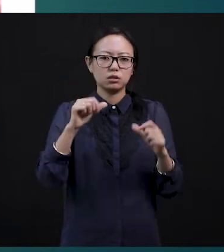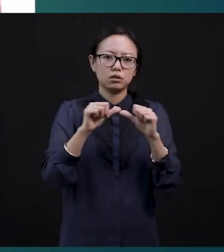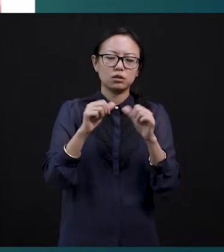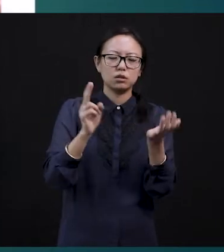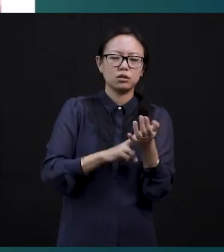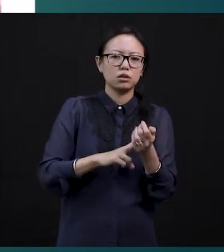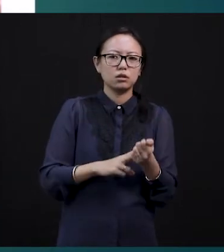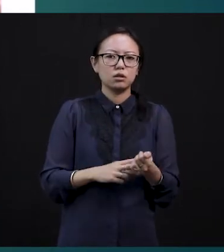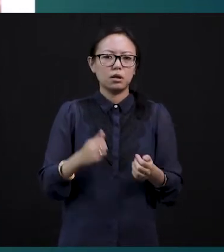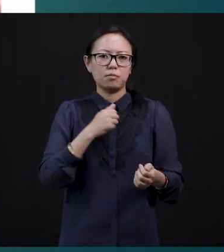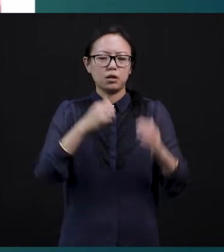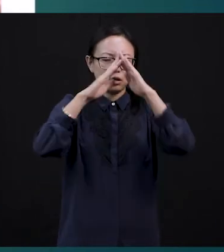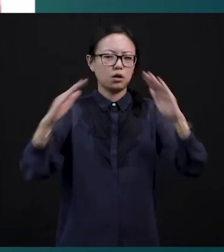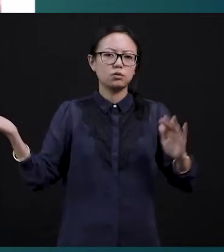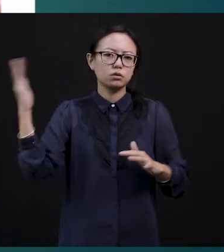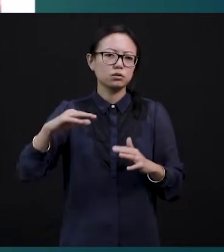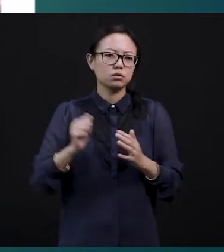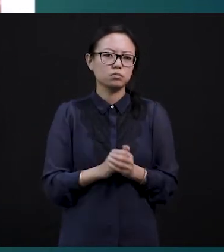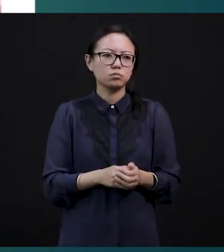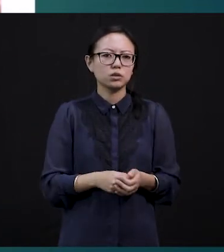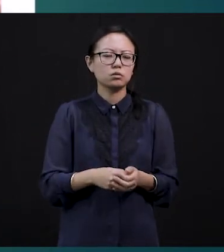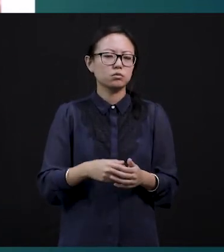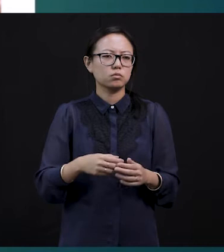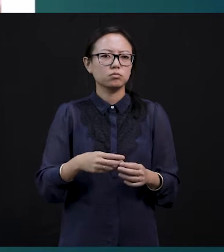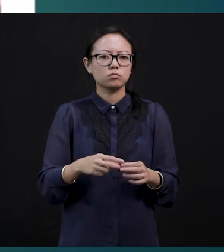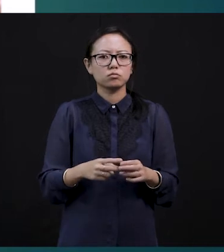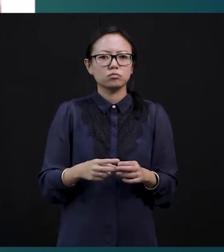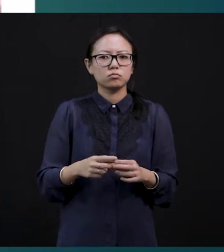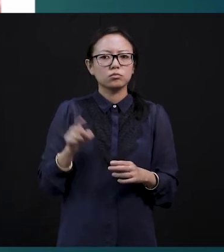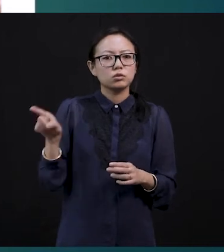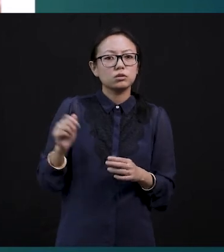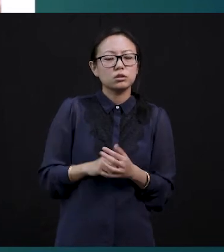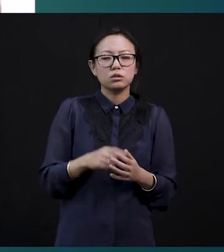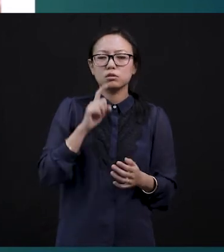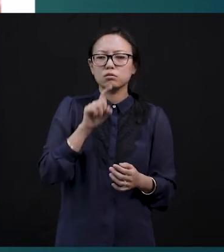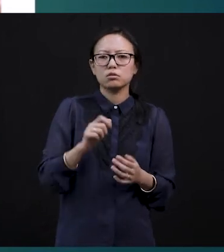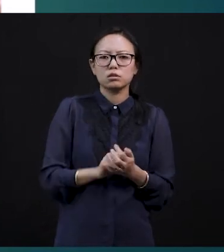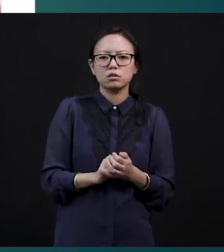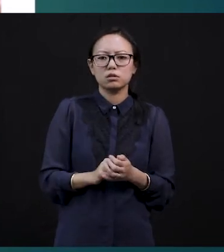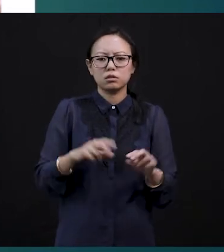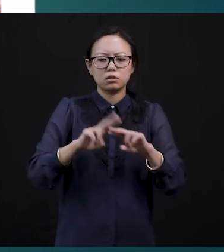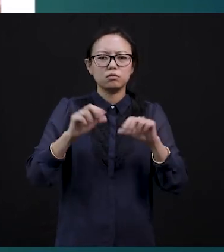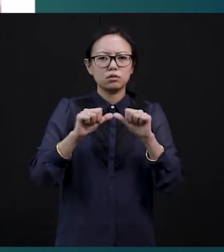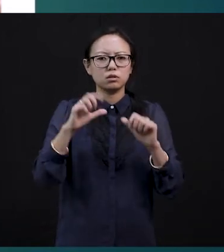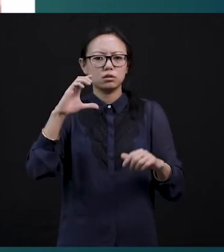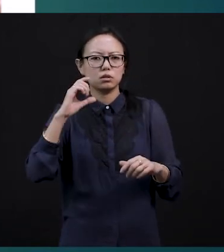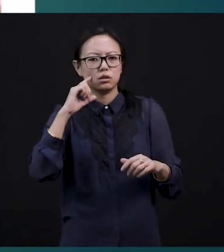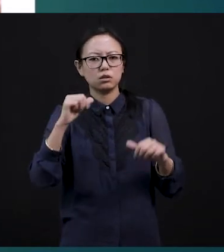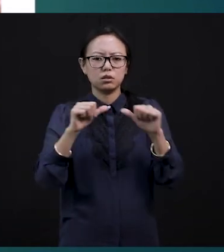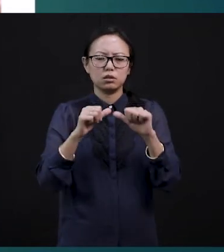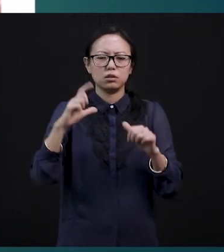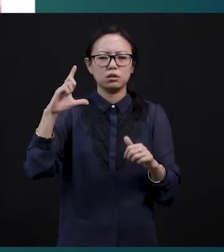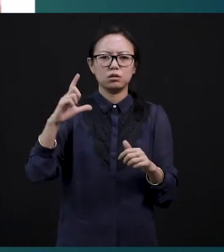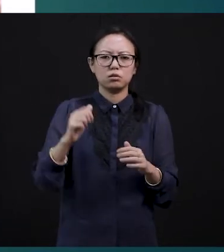I asked her, then where do you go? So she says, I go to a wholesaler market where one single product is